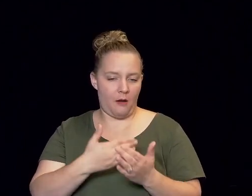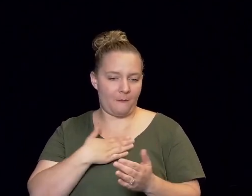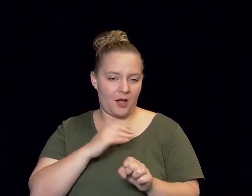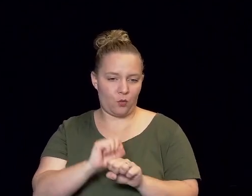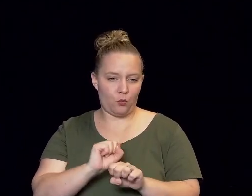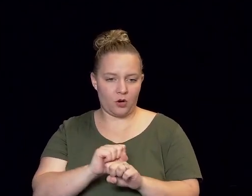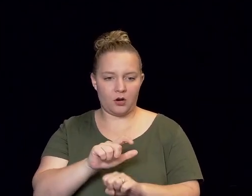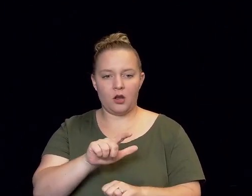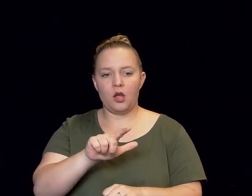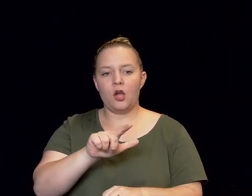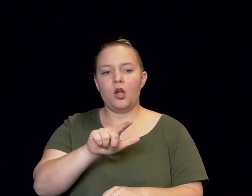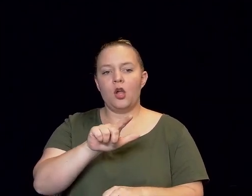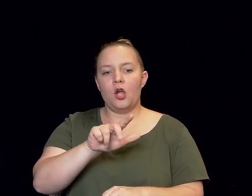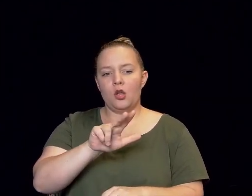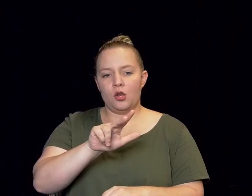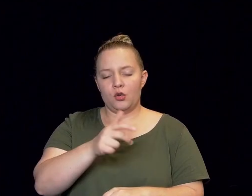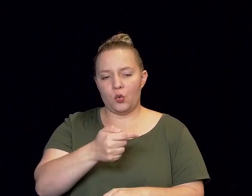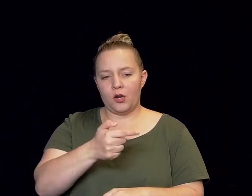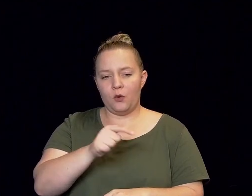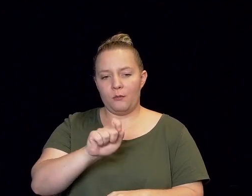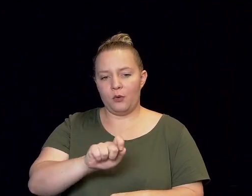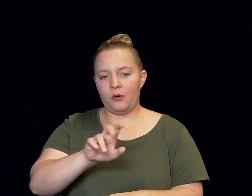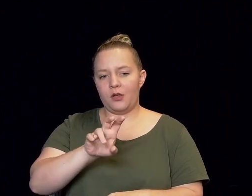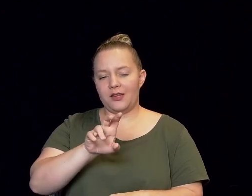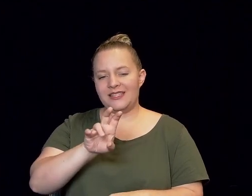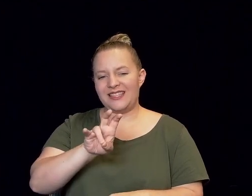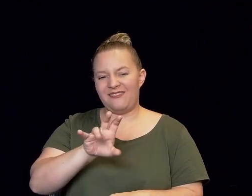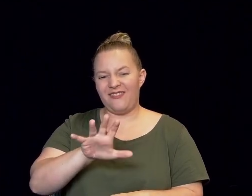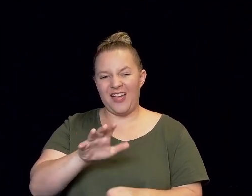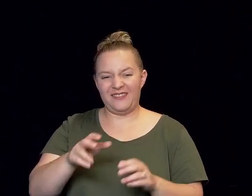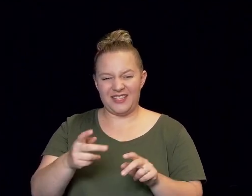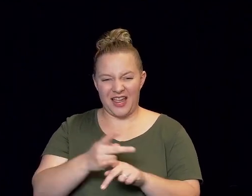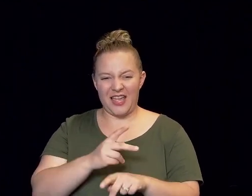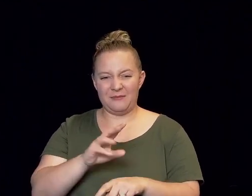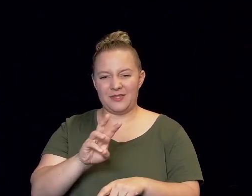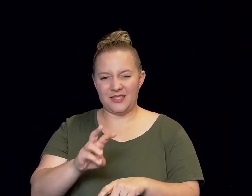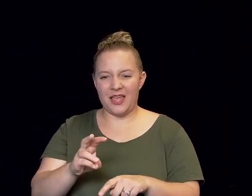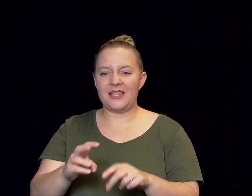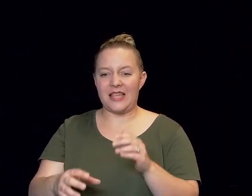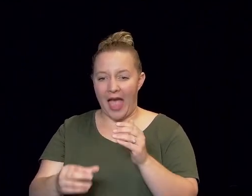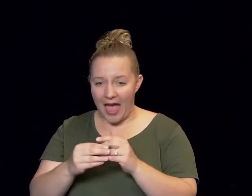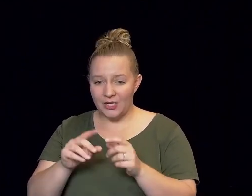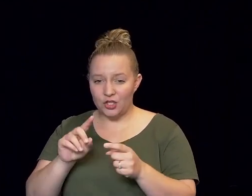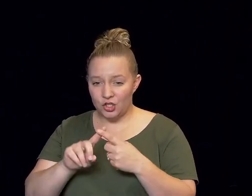2175 times 6, and then I added that to 6550. Final answer is